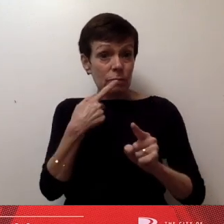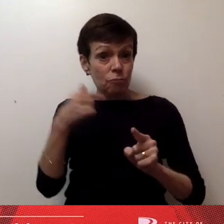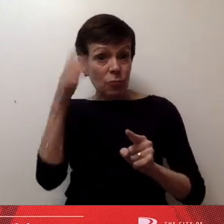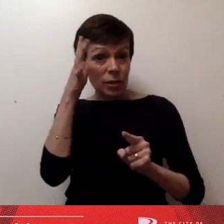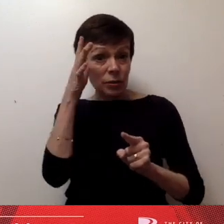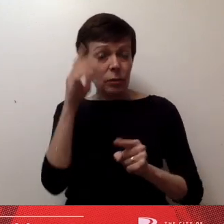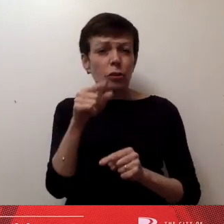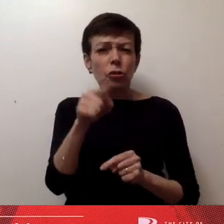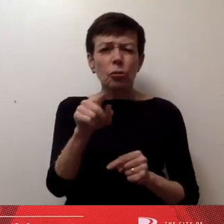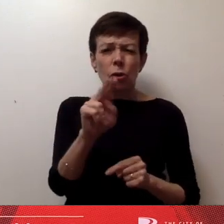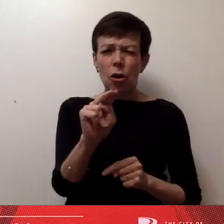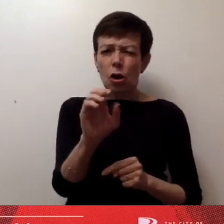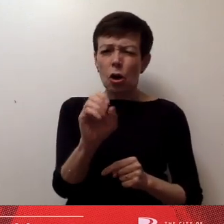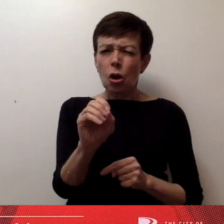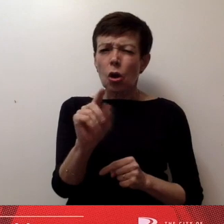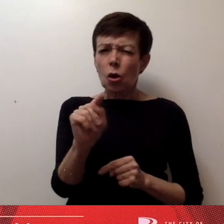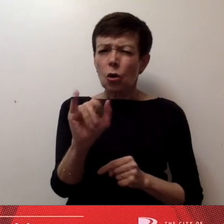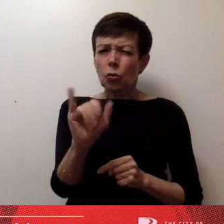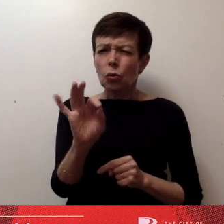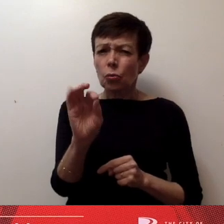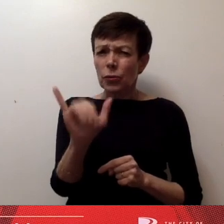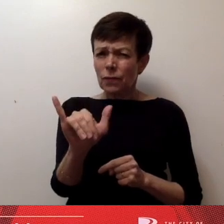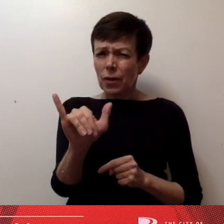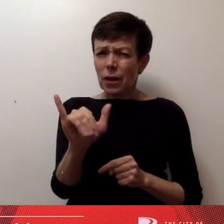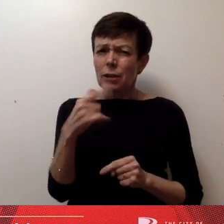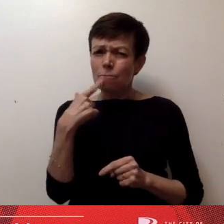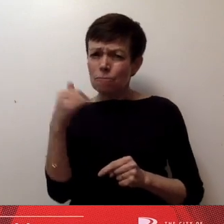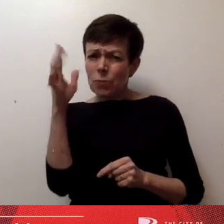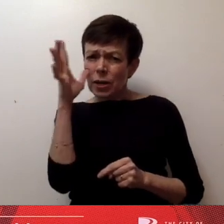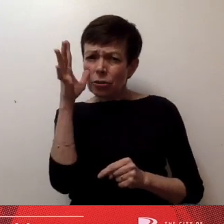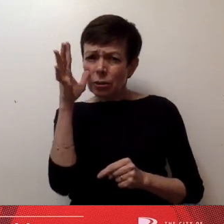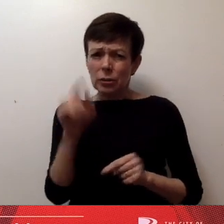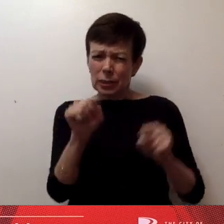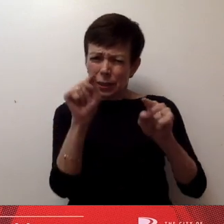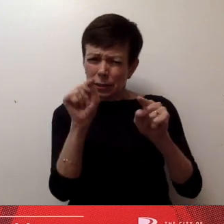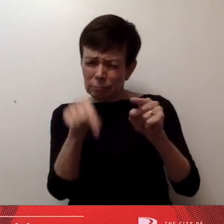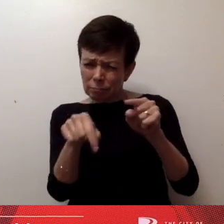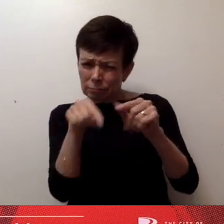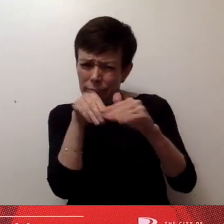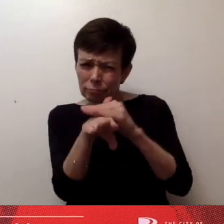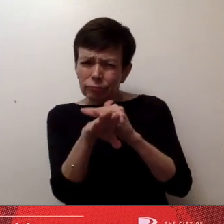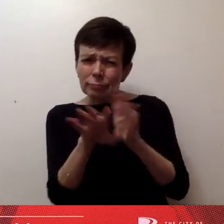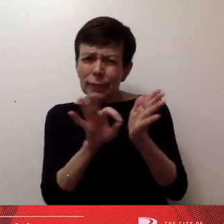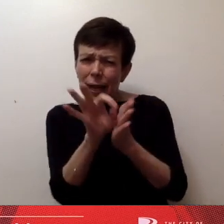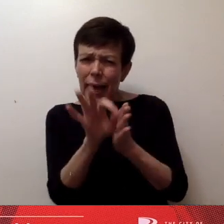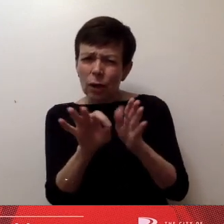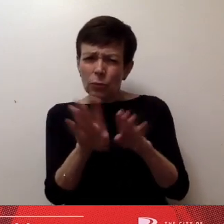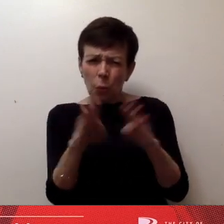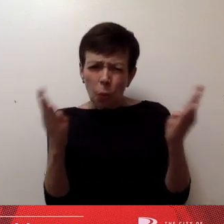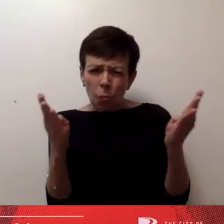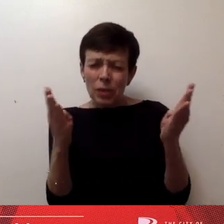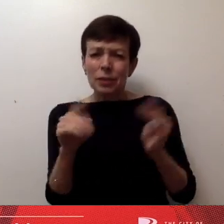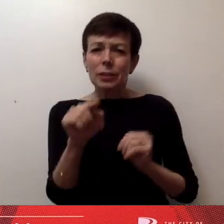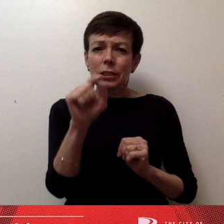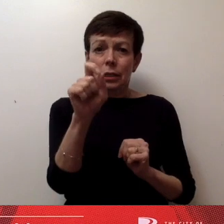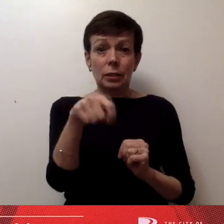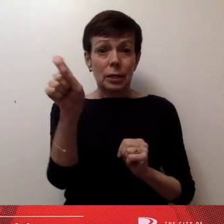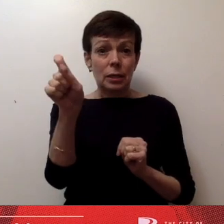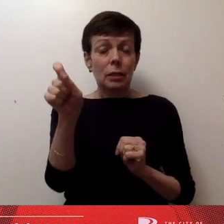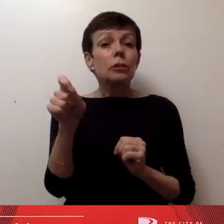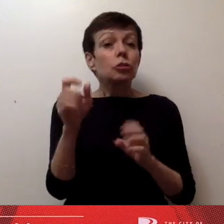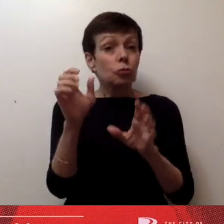Deer account and click COVID-19, you can make a choice if you would like to receive information from